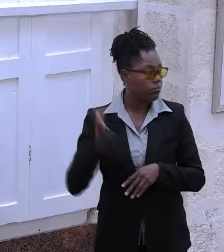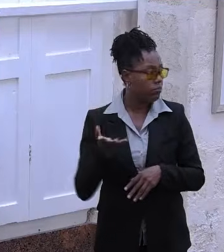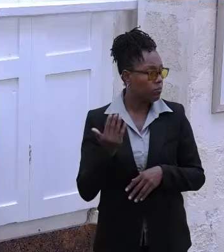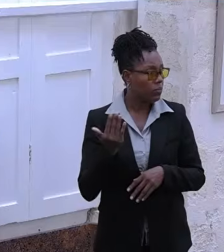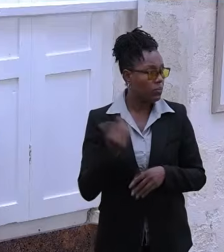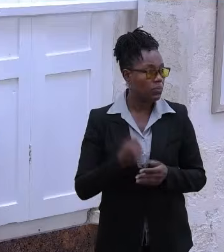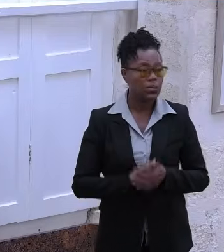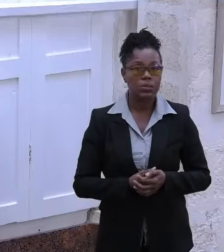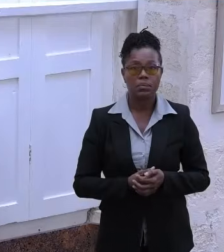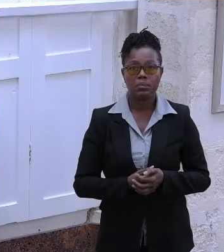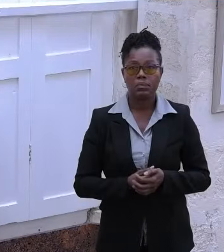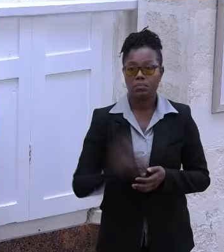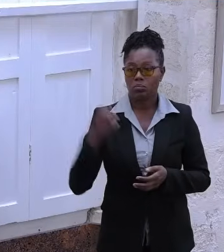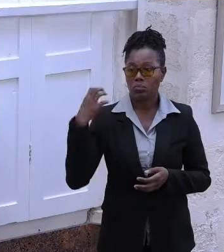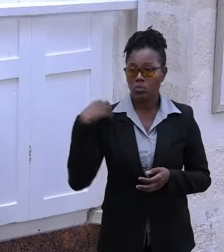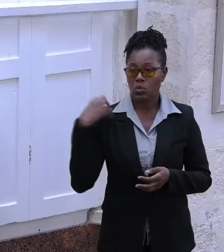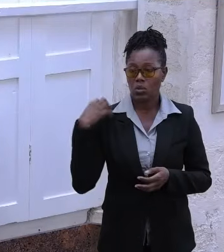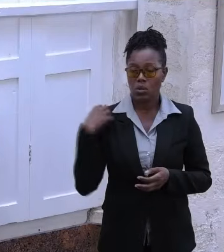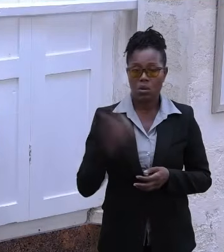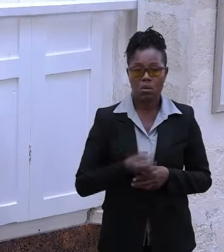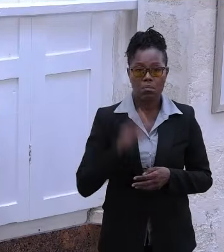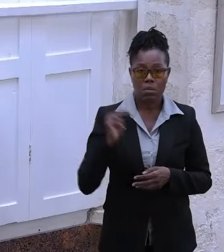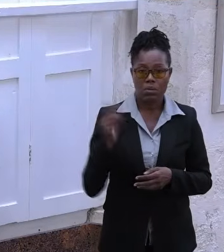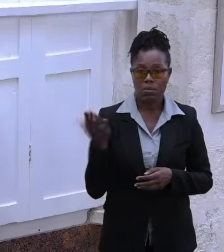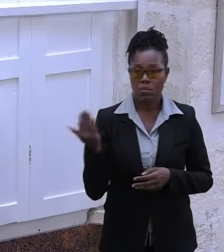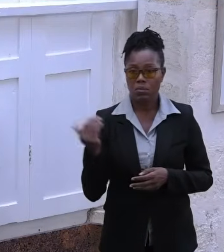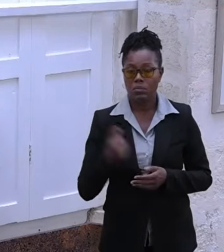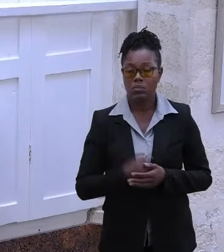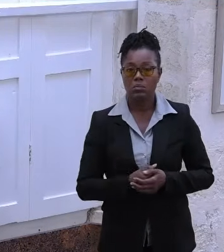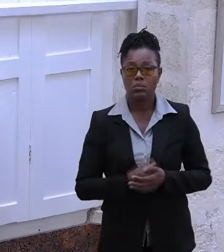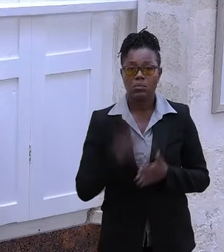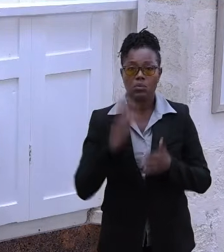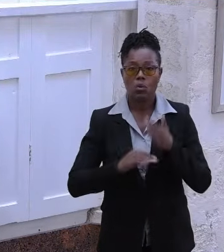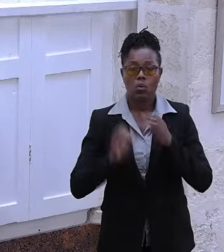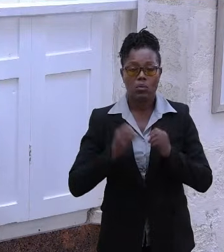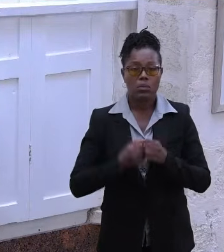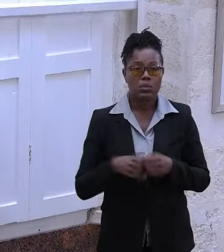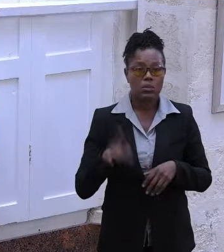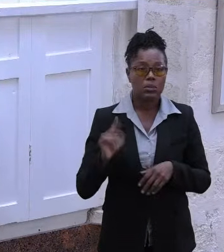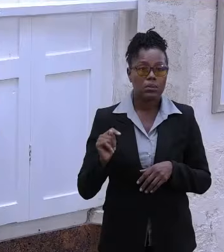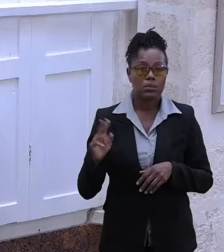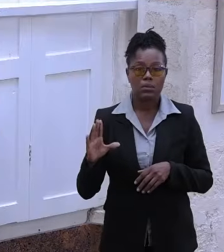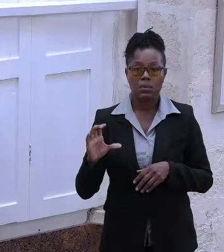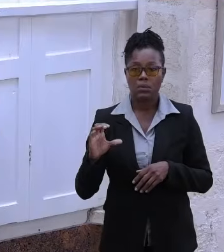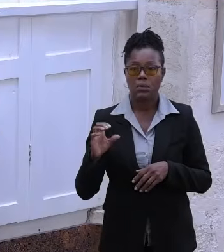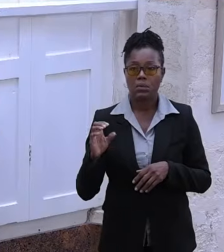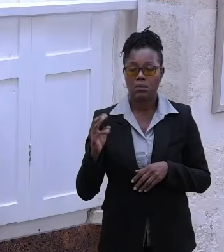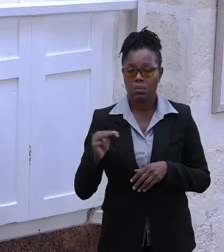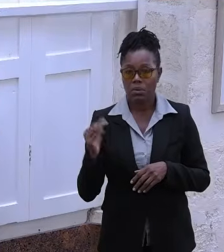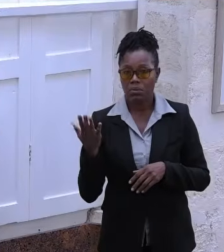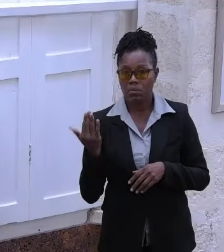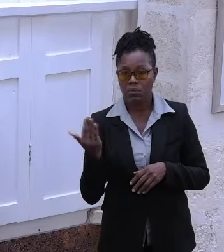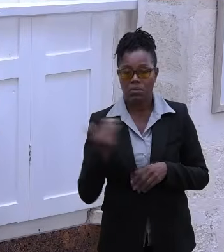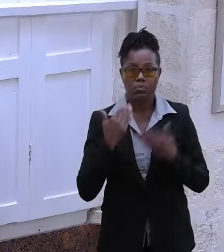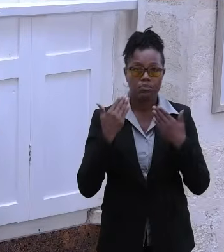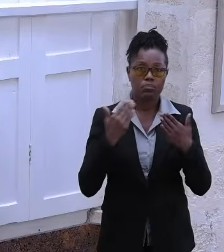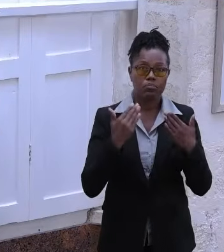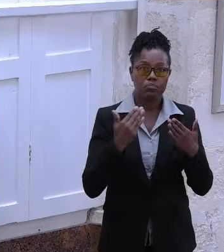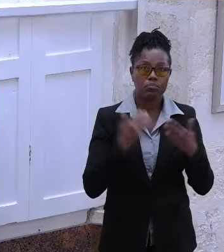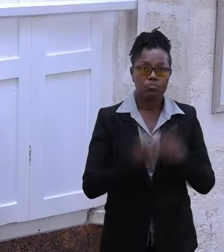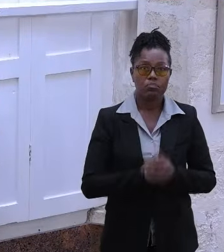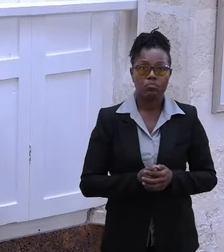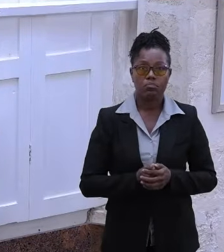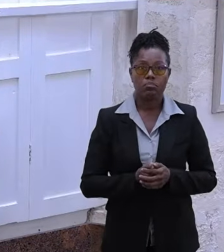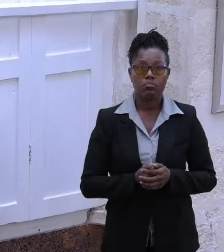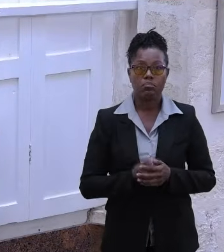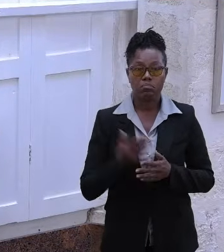Chief Immigration Officer, Monday 15th. Thank you. CPC, Monday 15th. Thank you very much. Minister Ware,